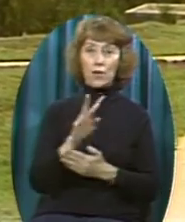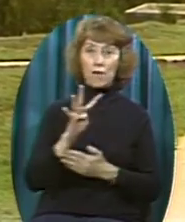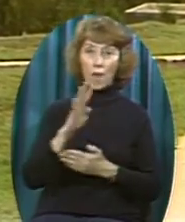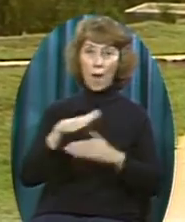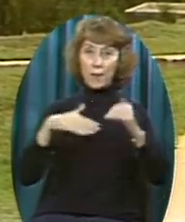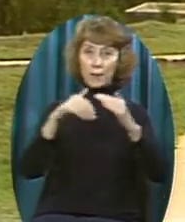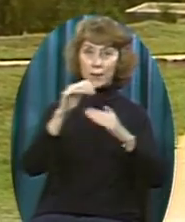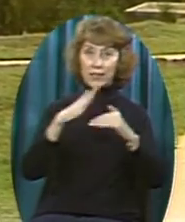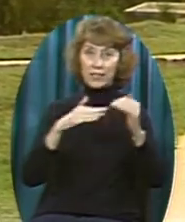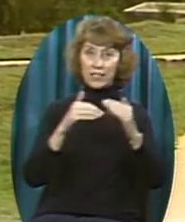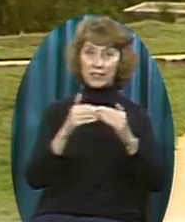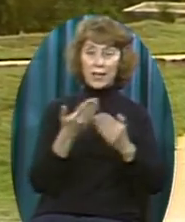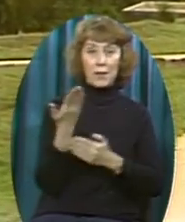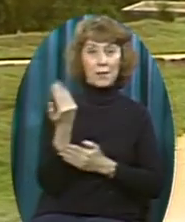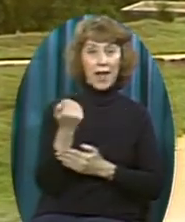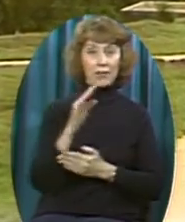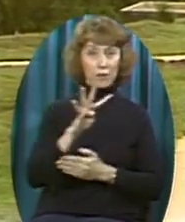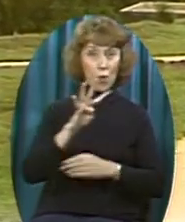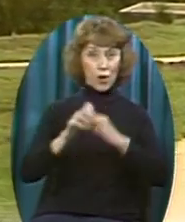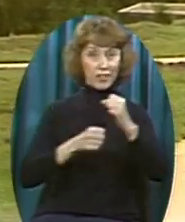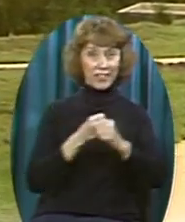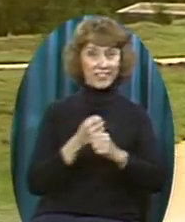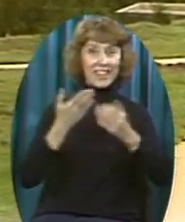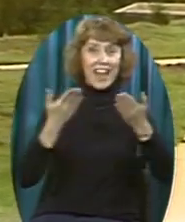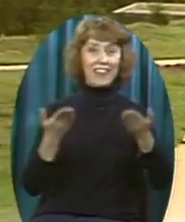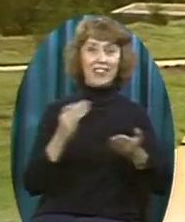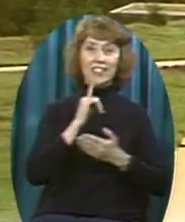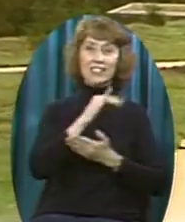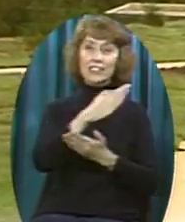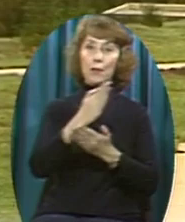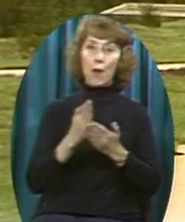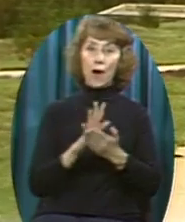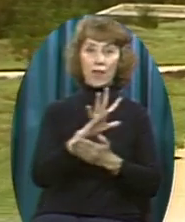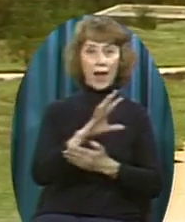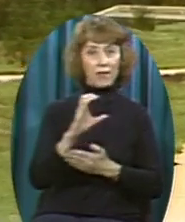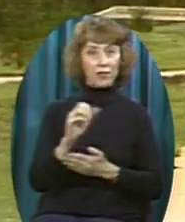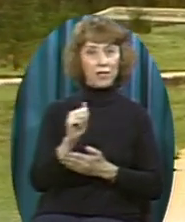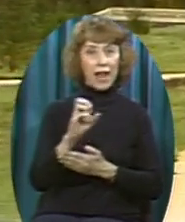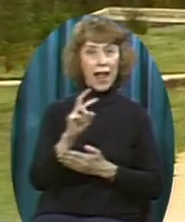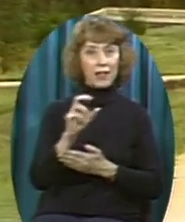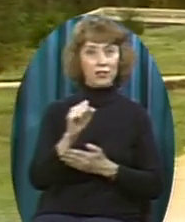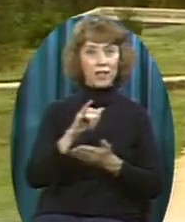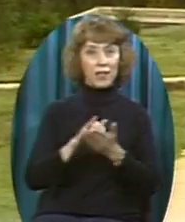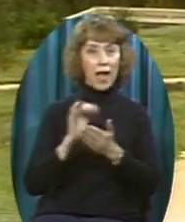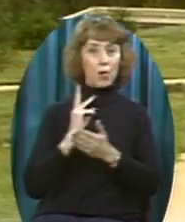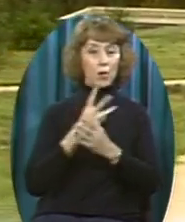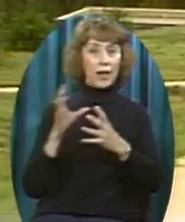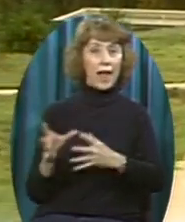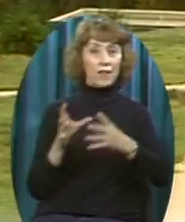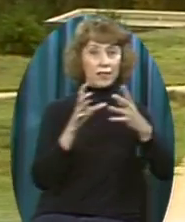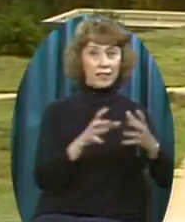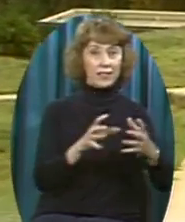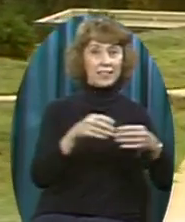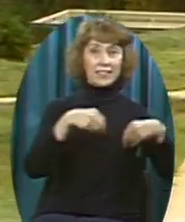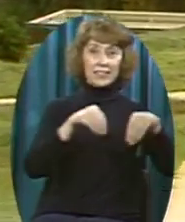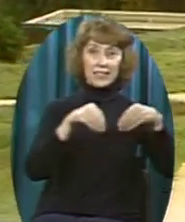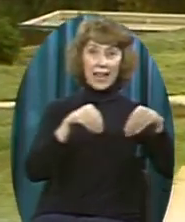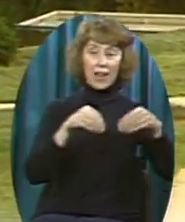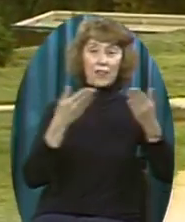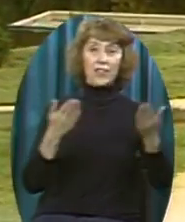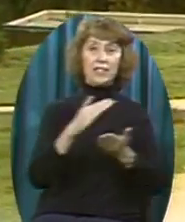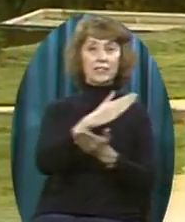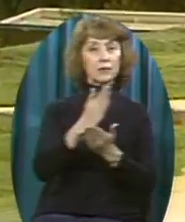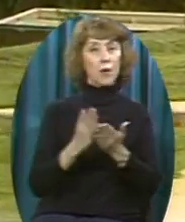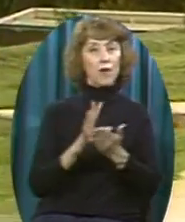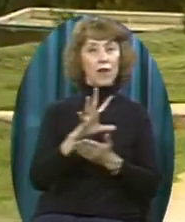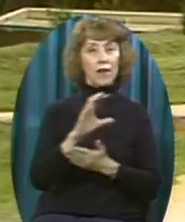erected. And this section right here is part of the 500 acres we have cut out to sell. This is part of the